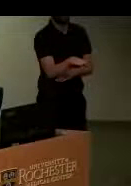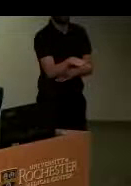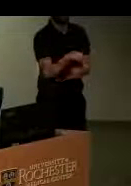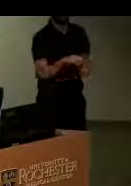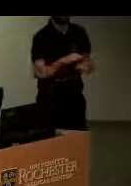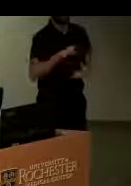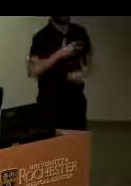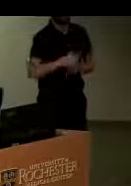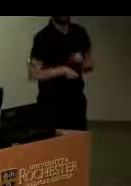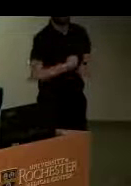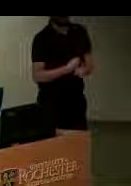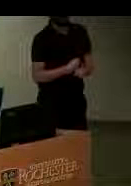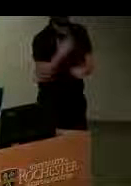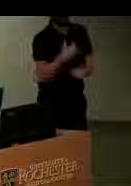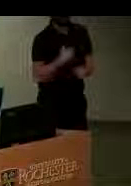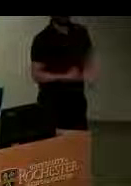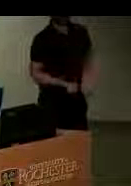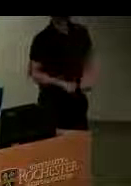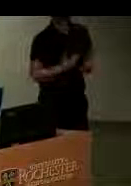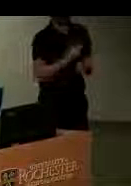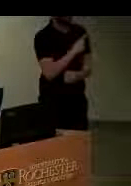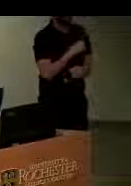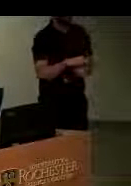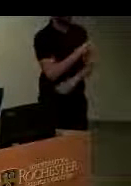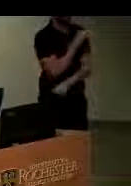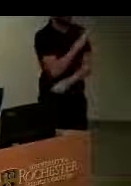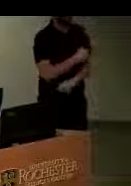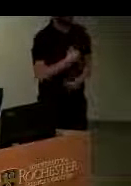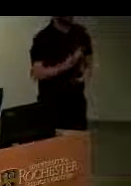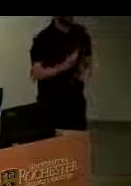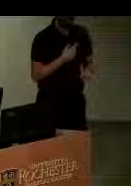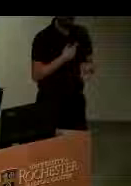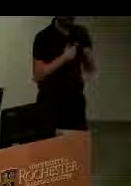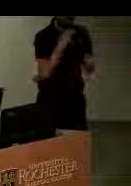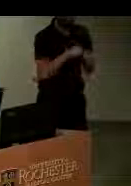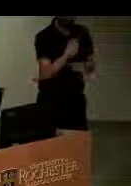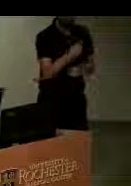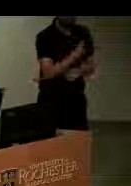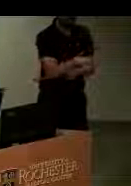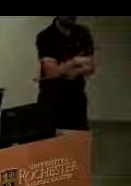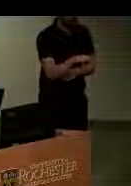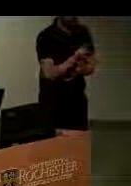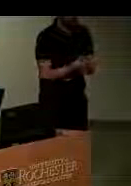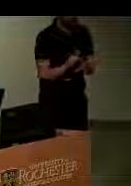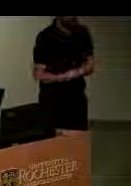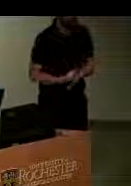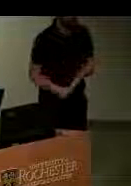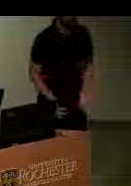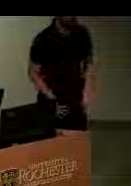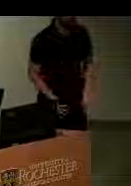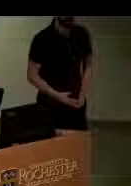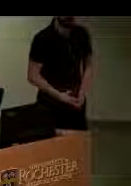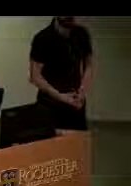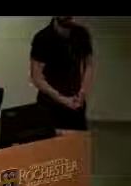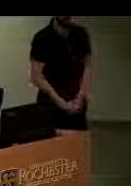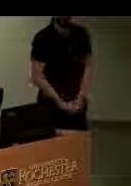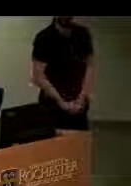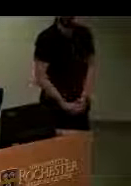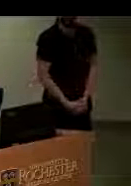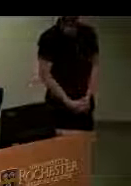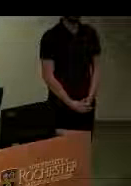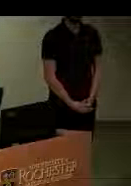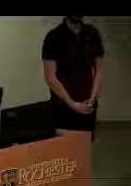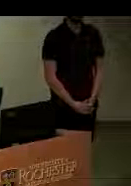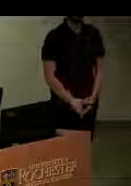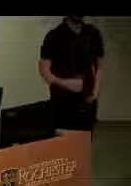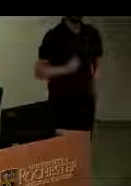third year because I had so many patients in my clinic that I couldn't see them in one afternoon a week. And the nurses, I